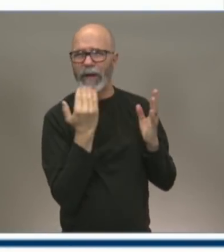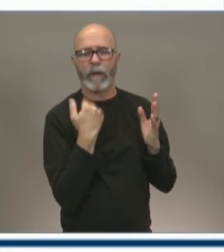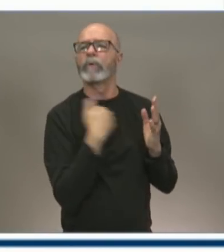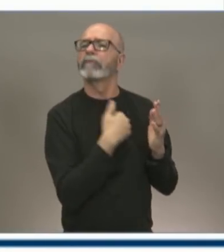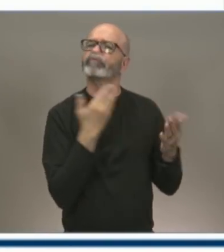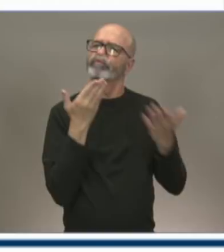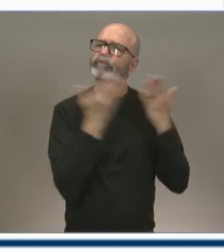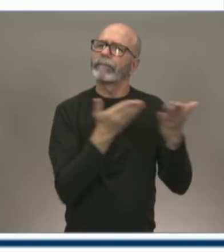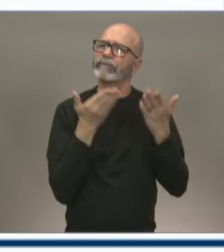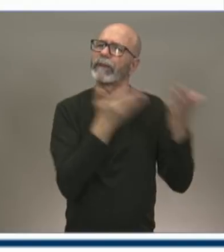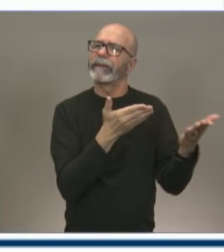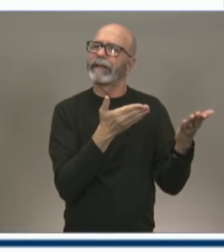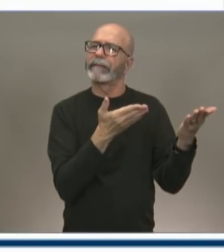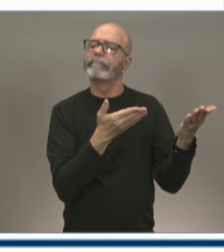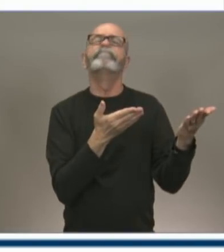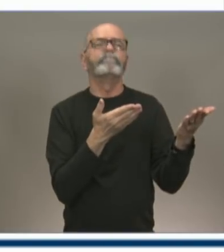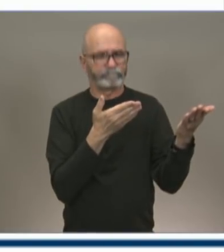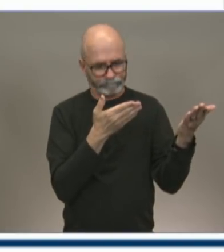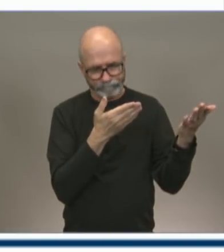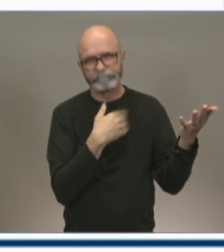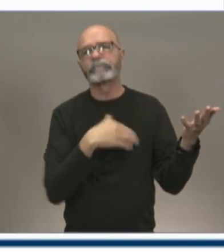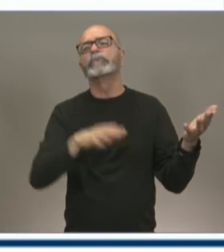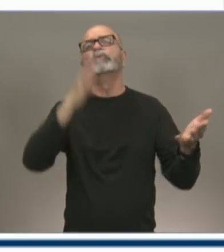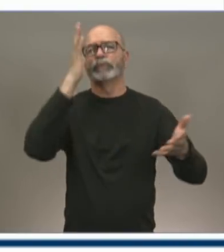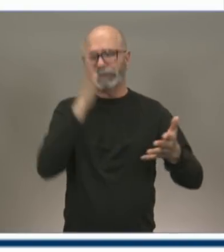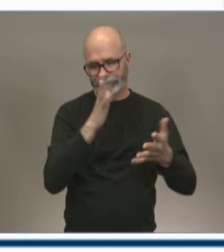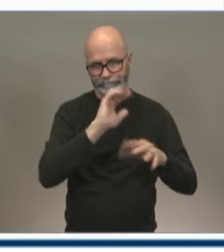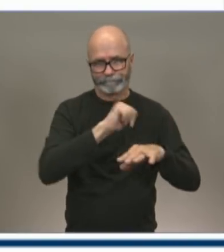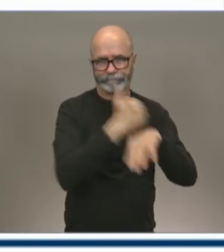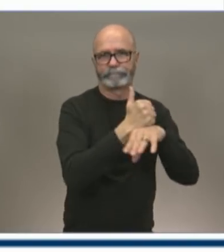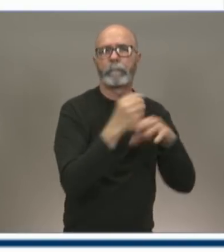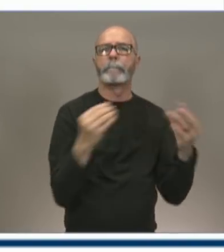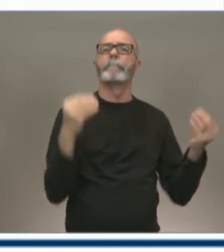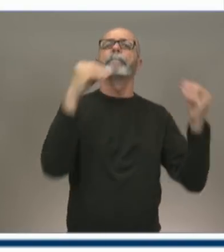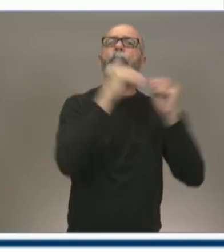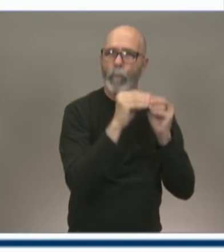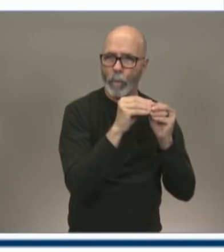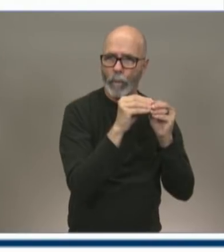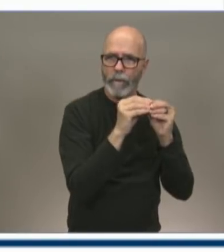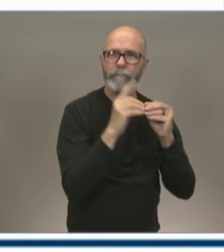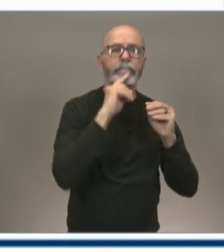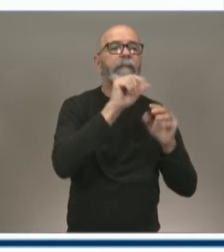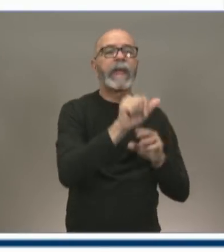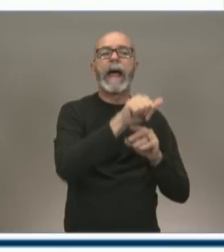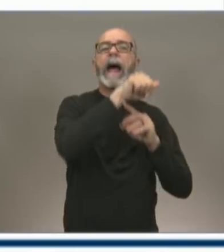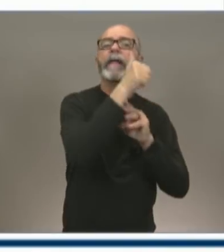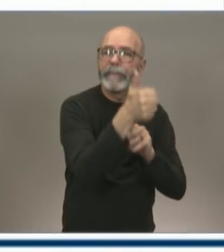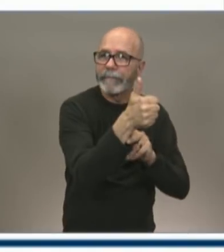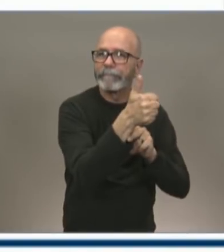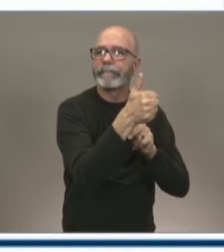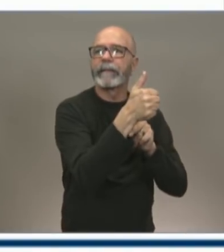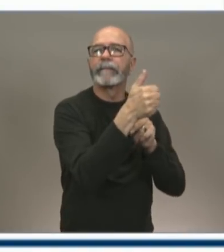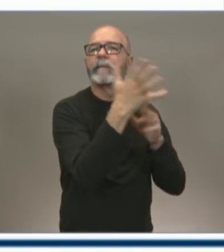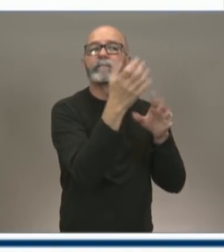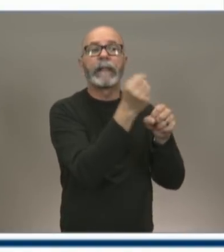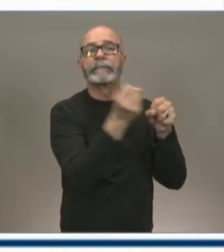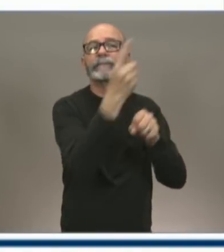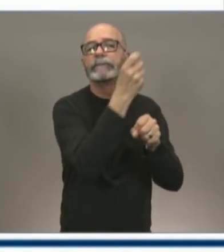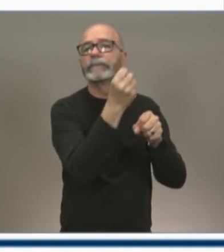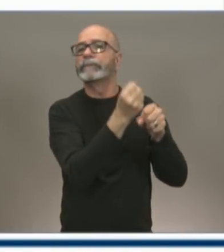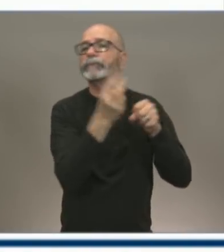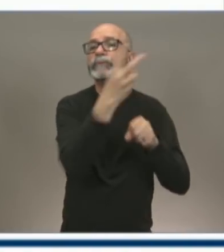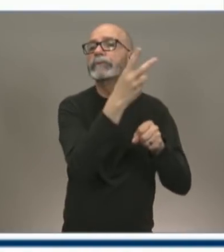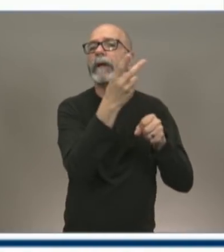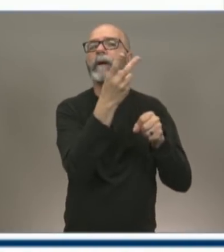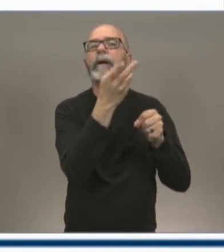now advancing these projects, and there will be other a multi-year phase of additional long-term care facilities that